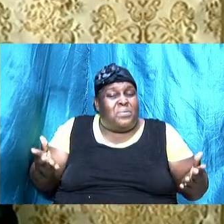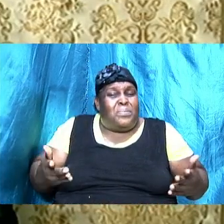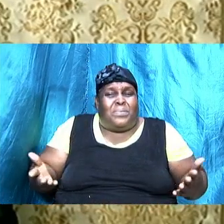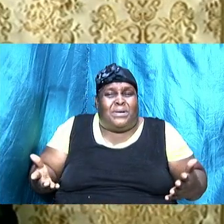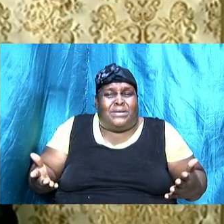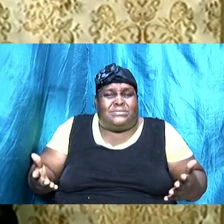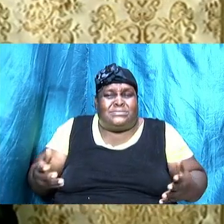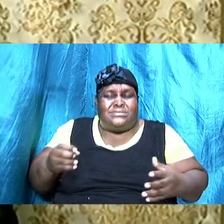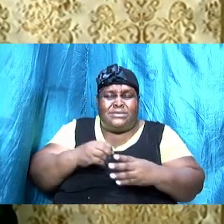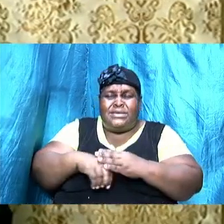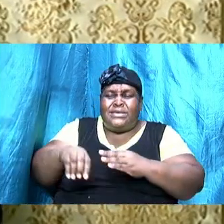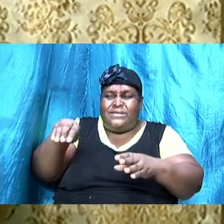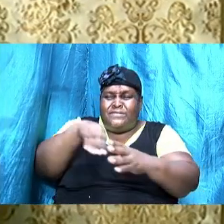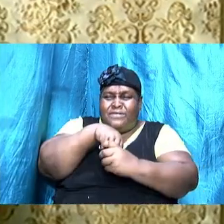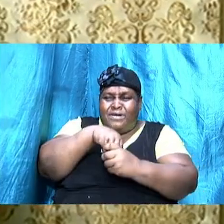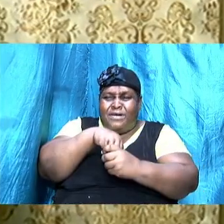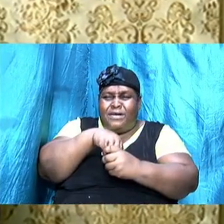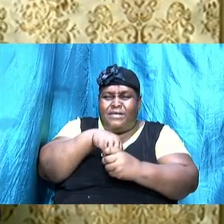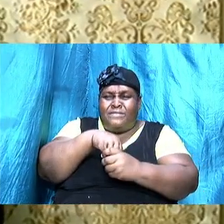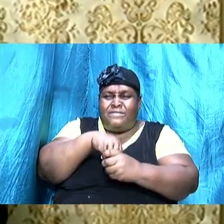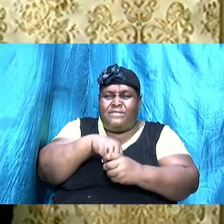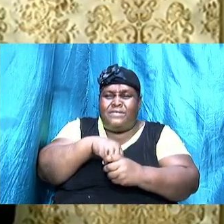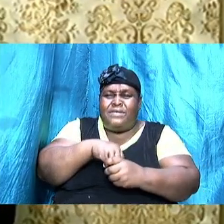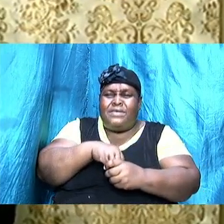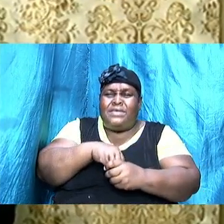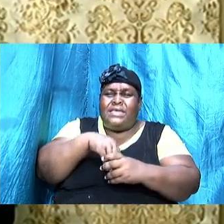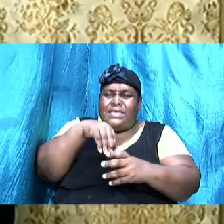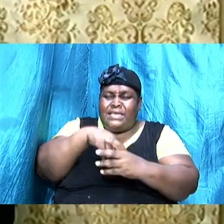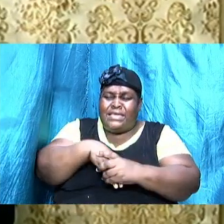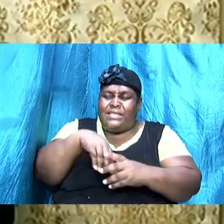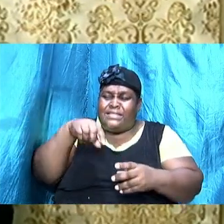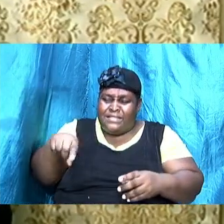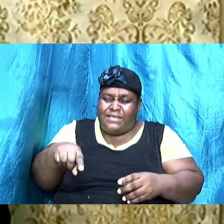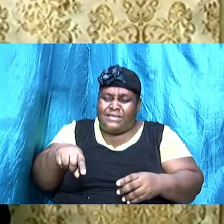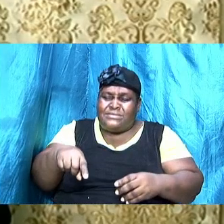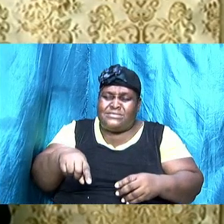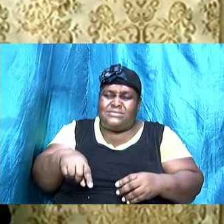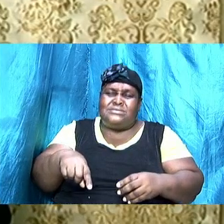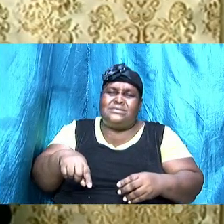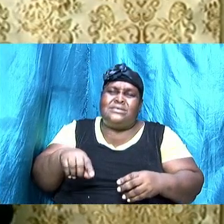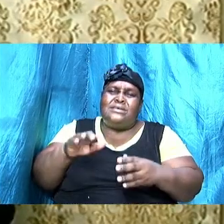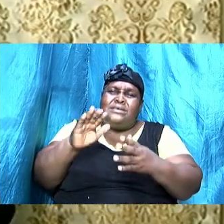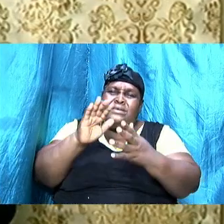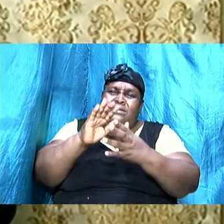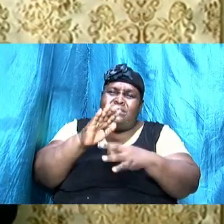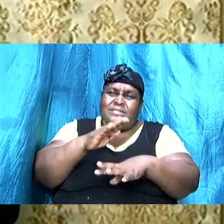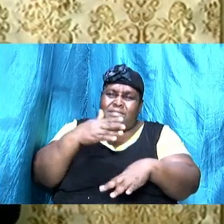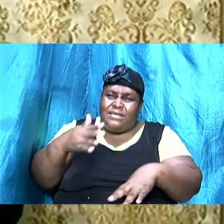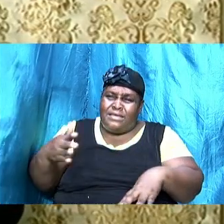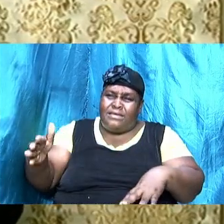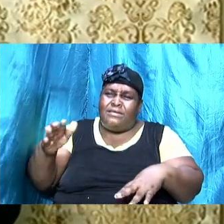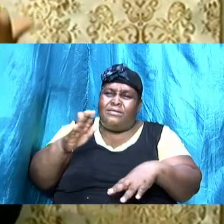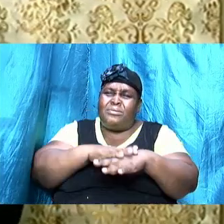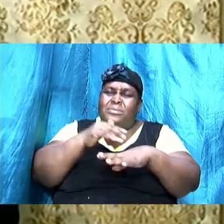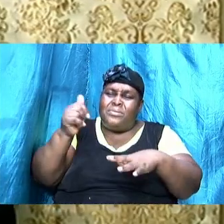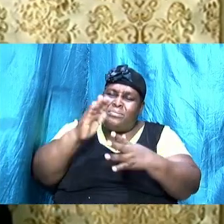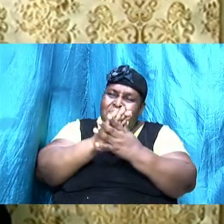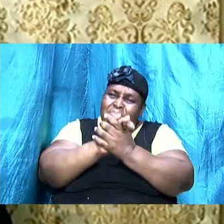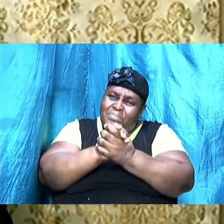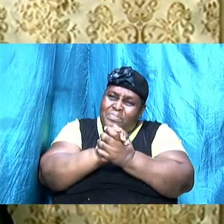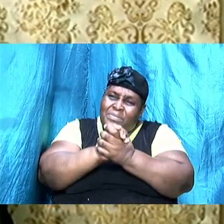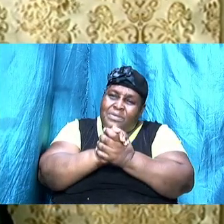is involved in this institution called marriage. And so the expectations are